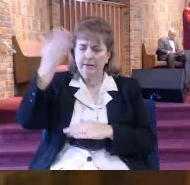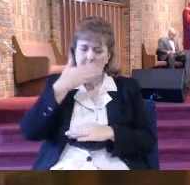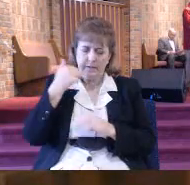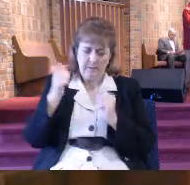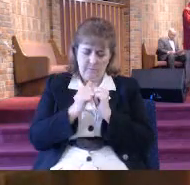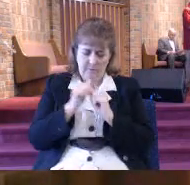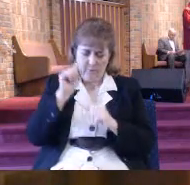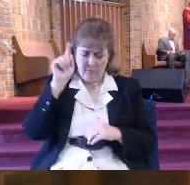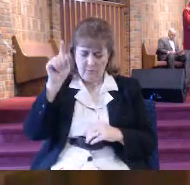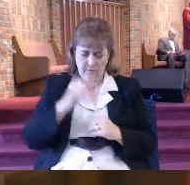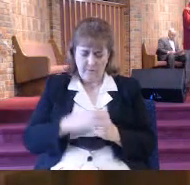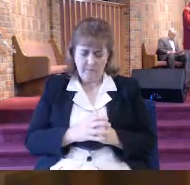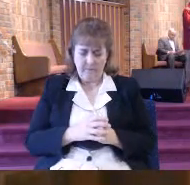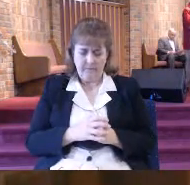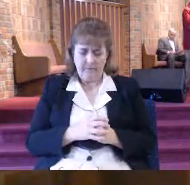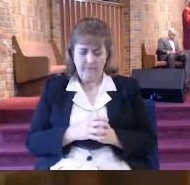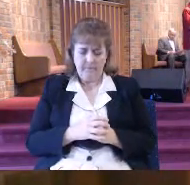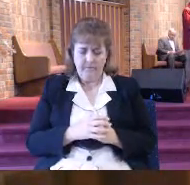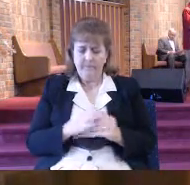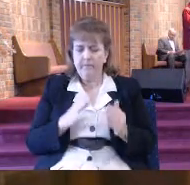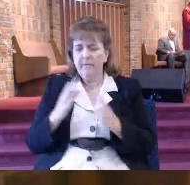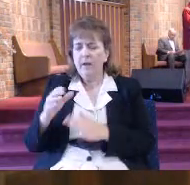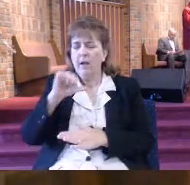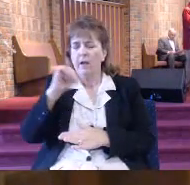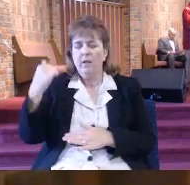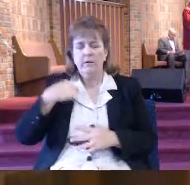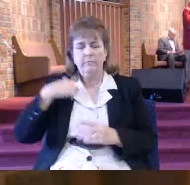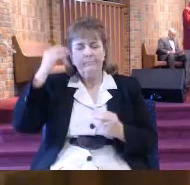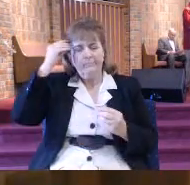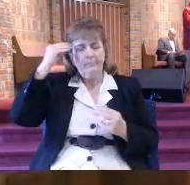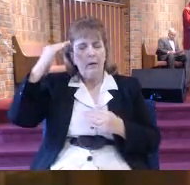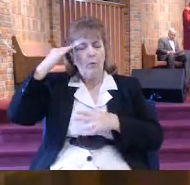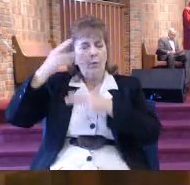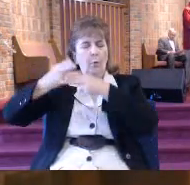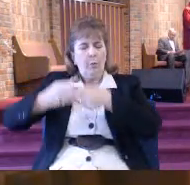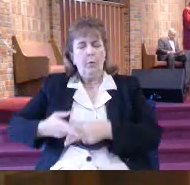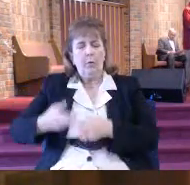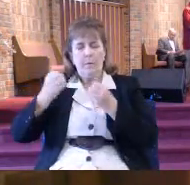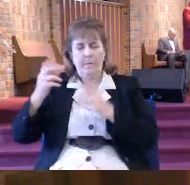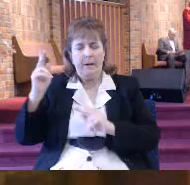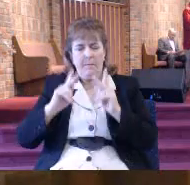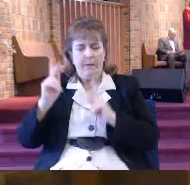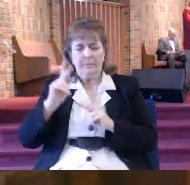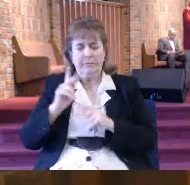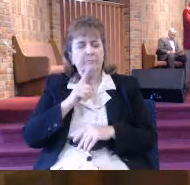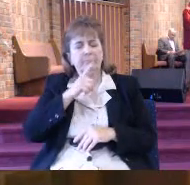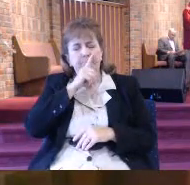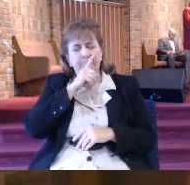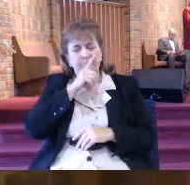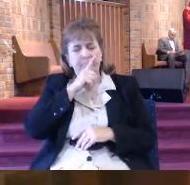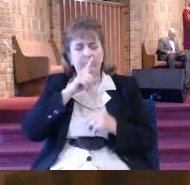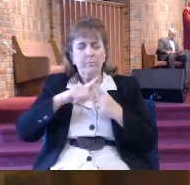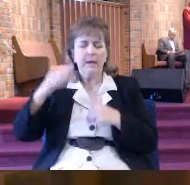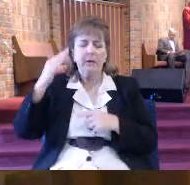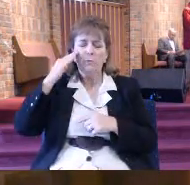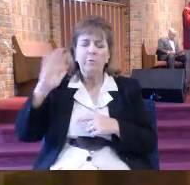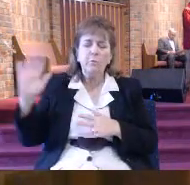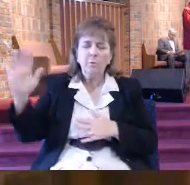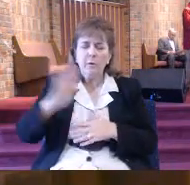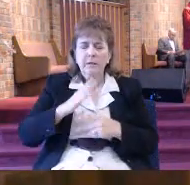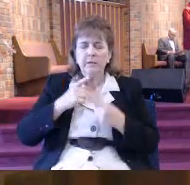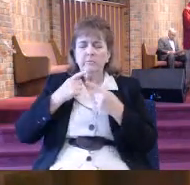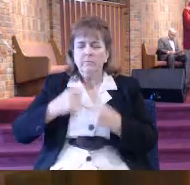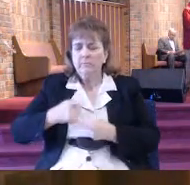not been mentioned, that we know of, that are in our minds and on our hearts, those who may be struggling with things or those who are trying